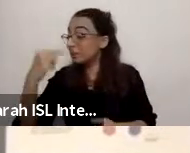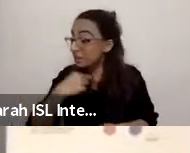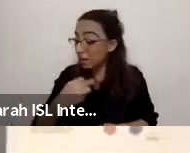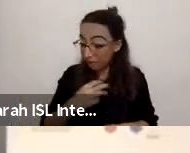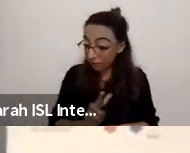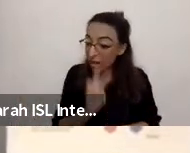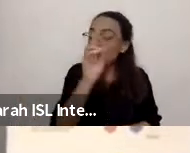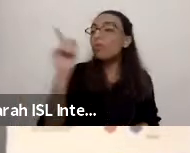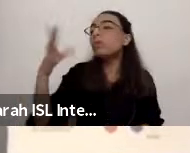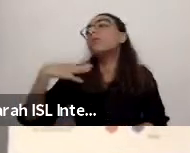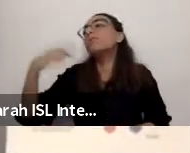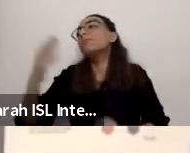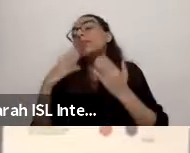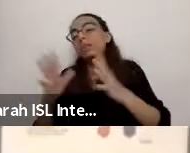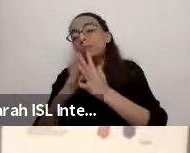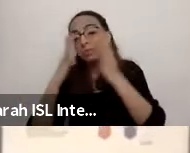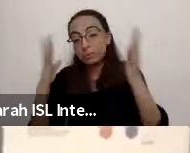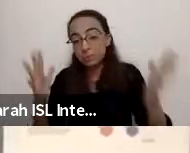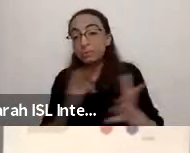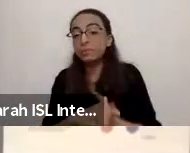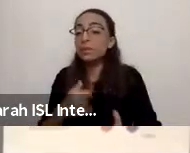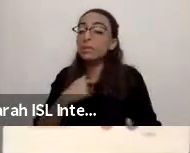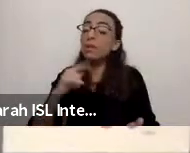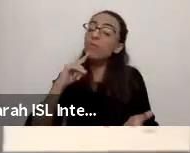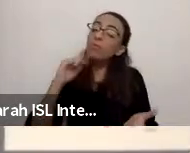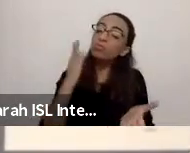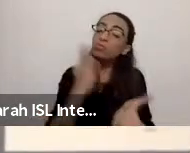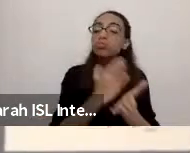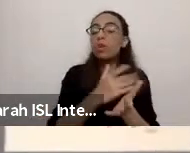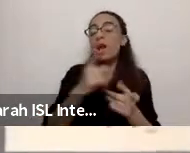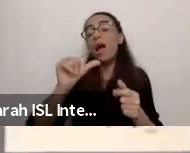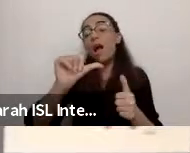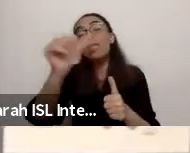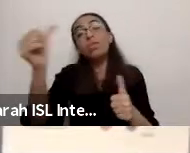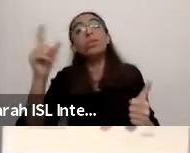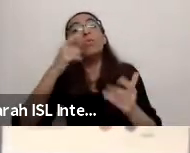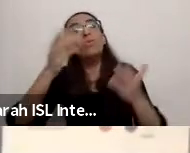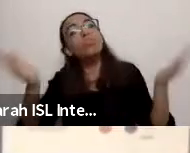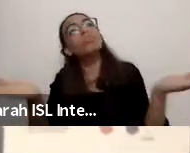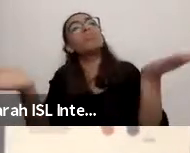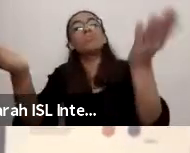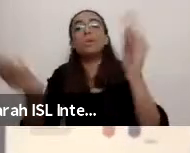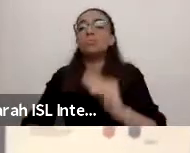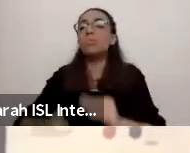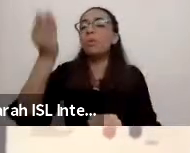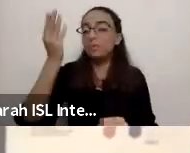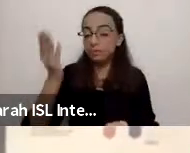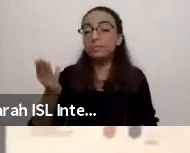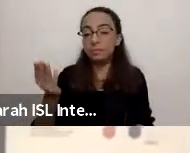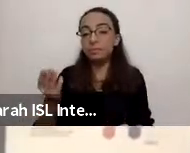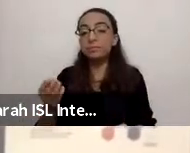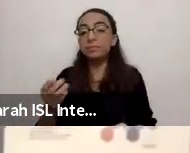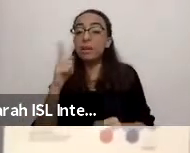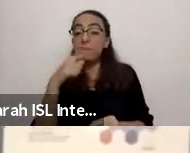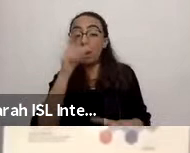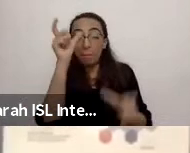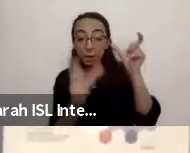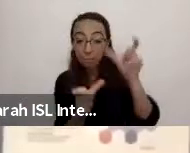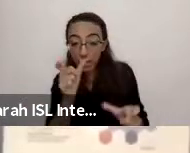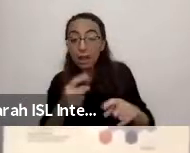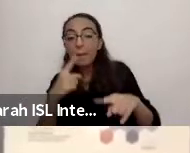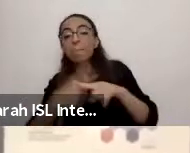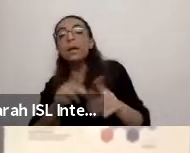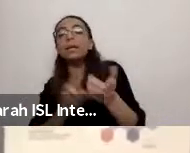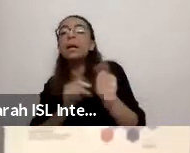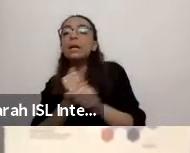I'm sure this will go a long way in motivating several others, both the people and the organizations